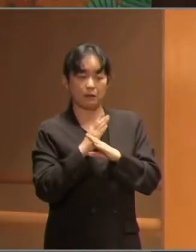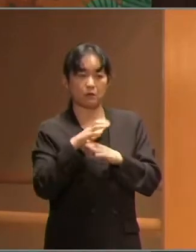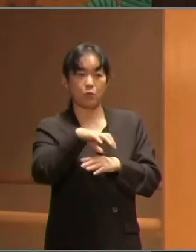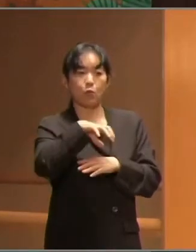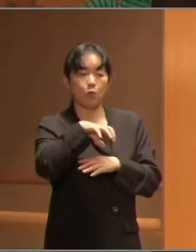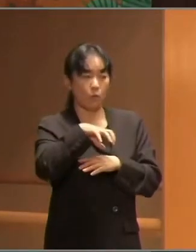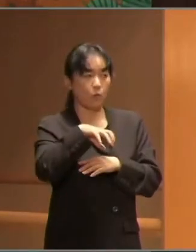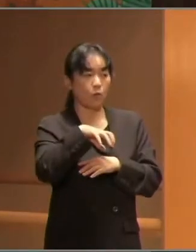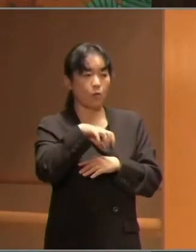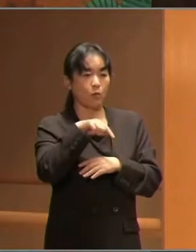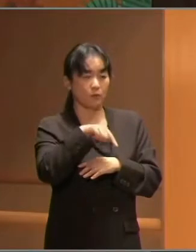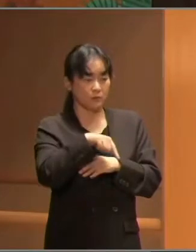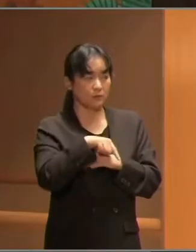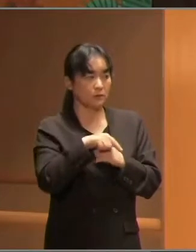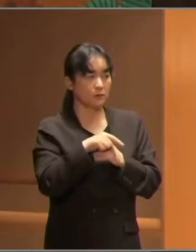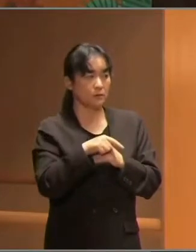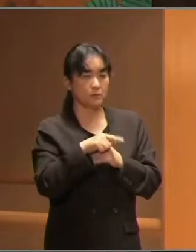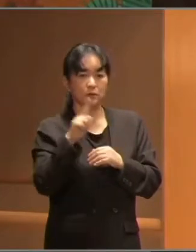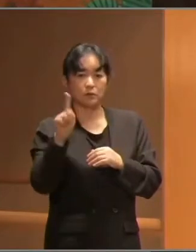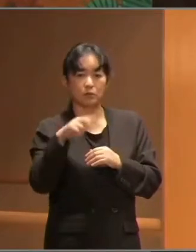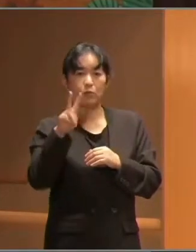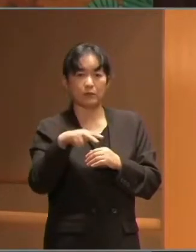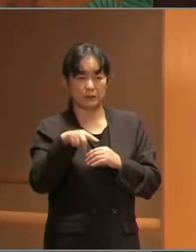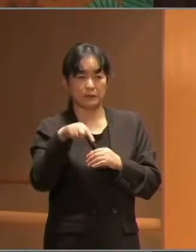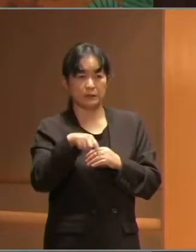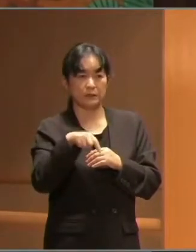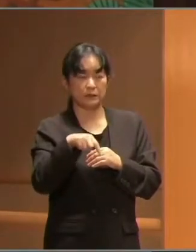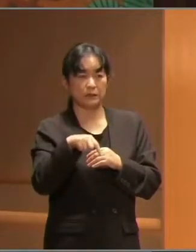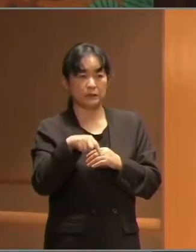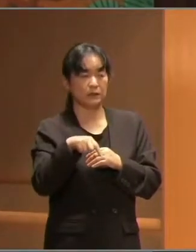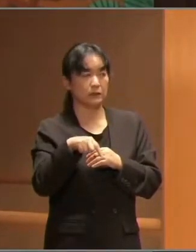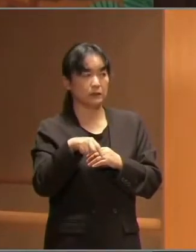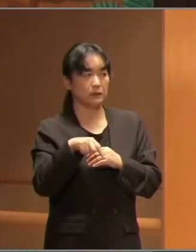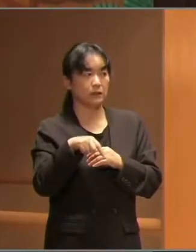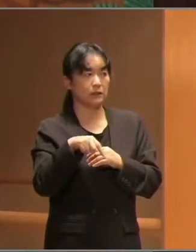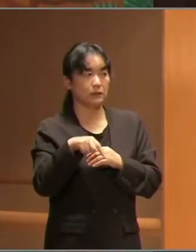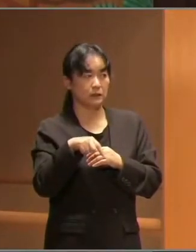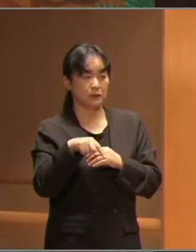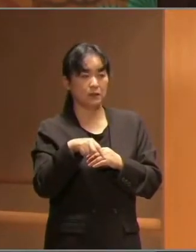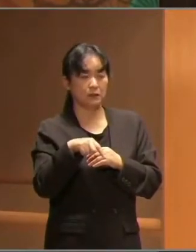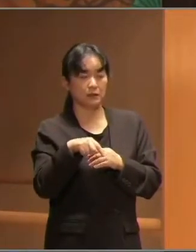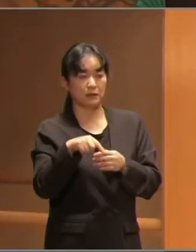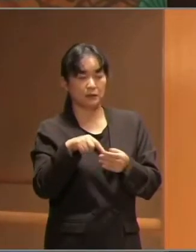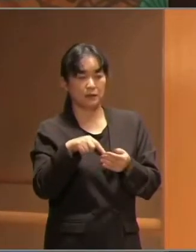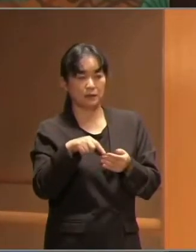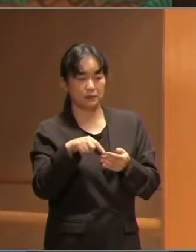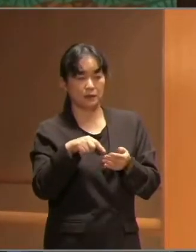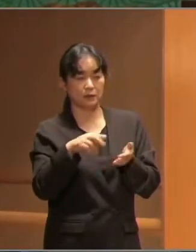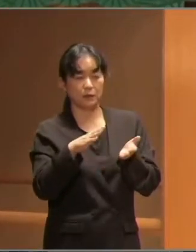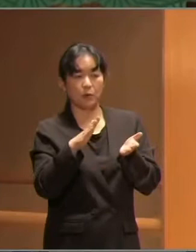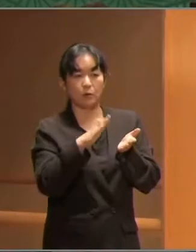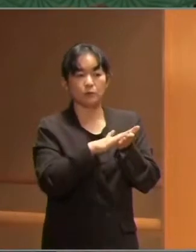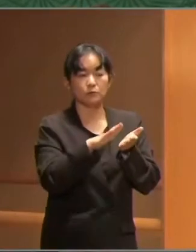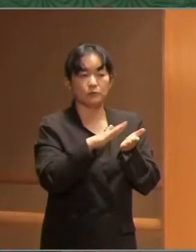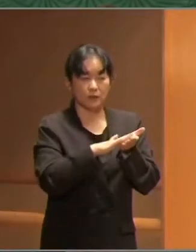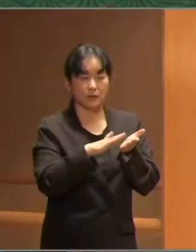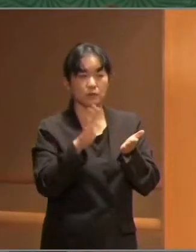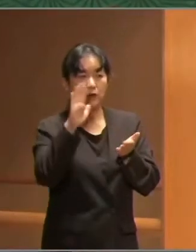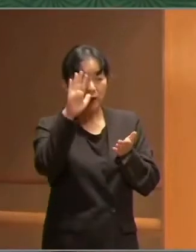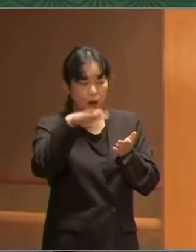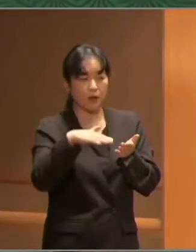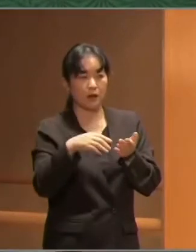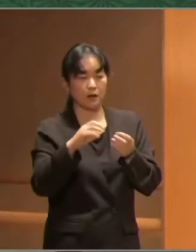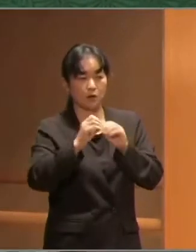we apply the masking. So actually we use the starch as masking and